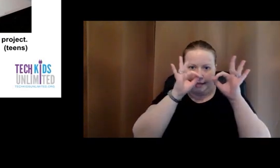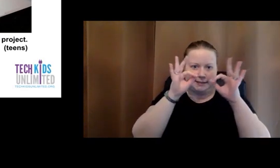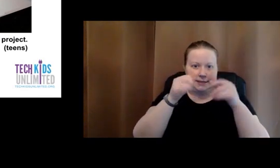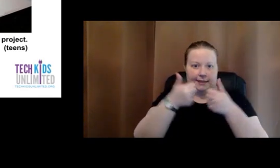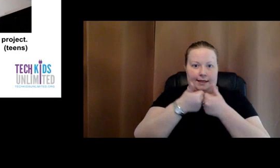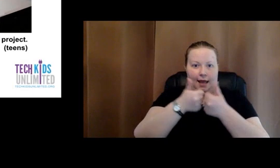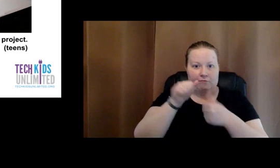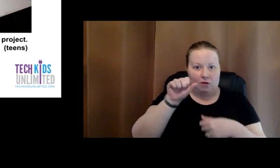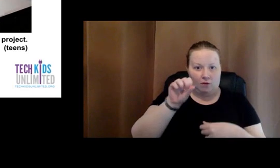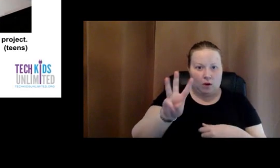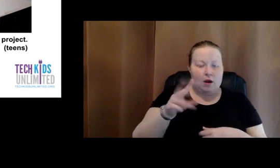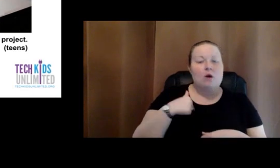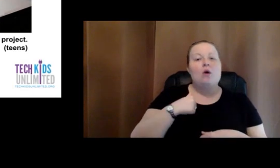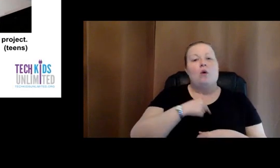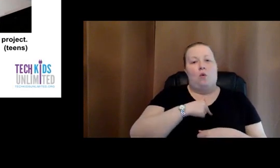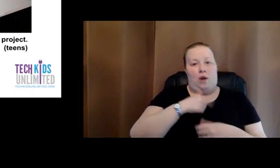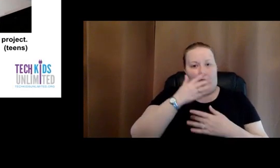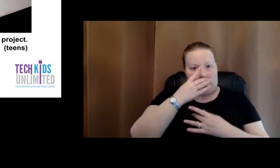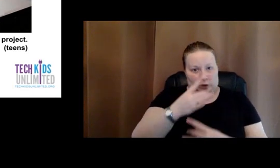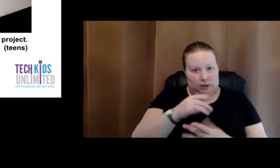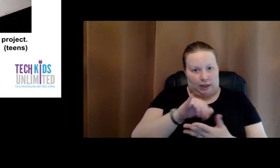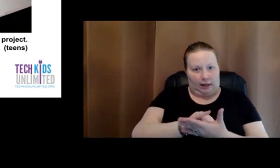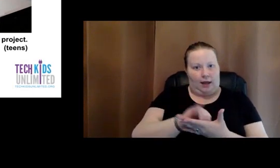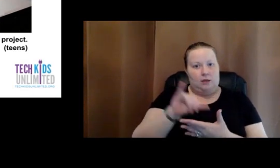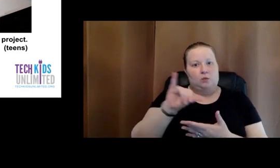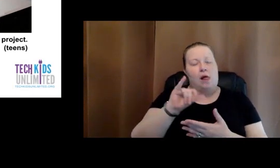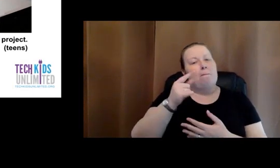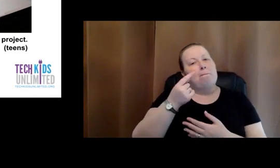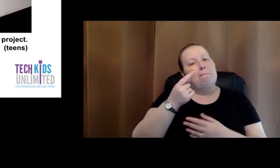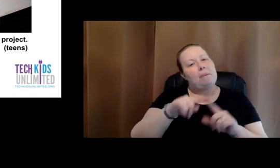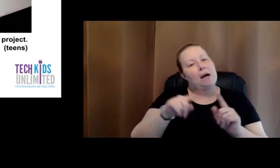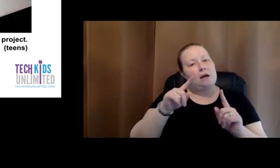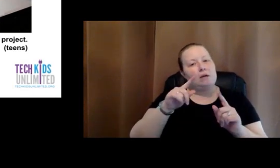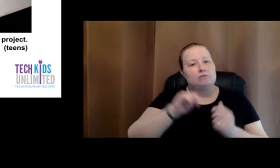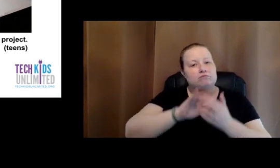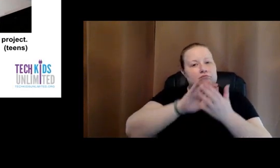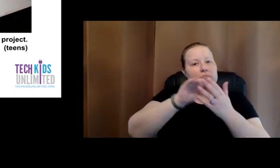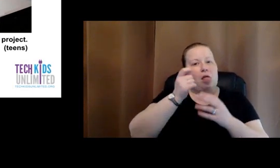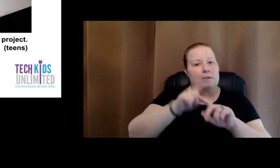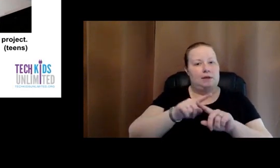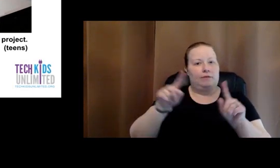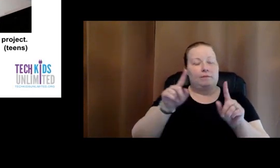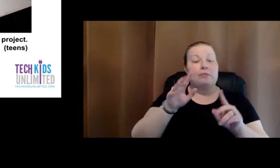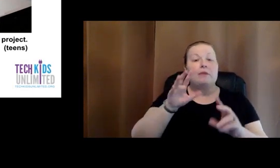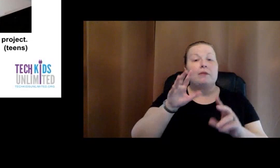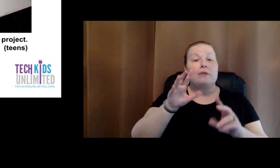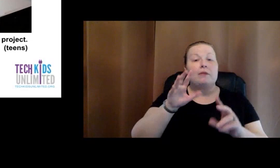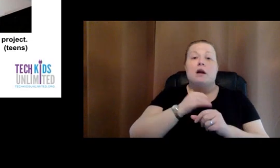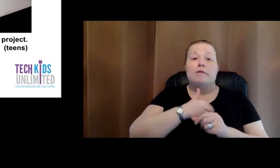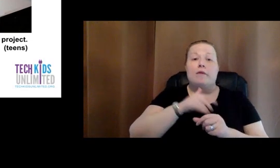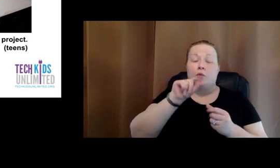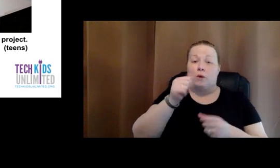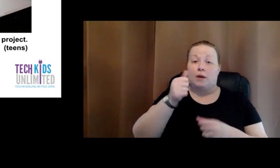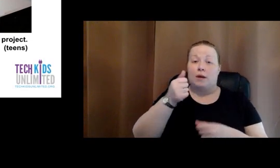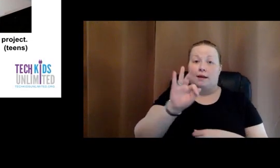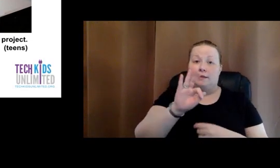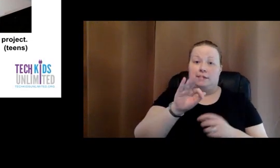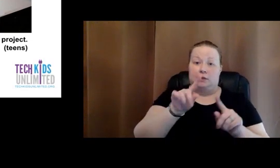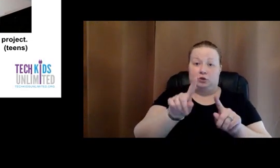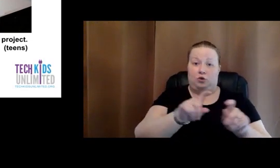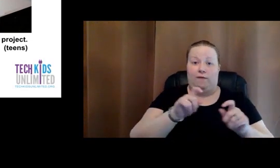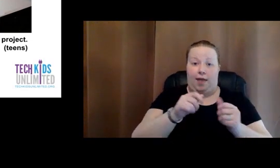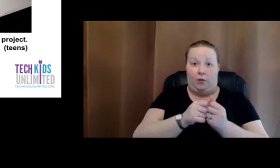interested in attentional profiles, but we're doing it a little bit different. So part of our 2019 survey with students looked at their